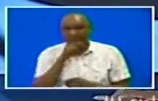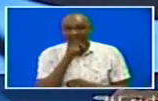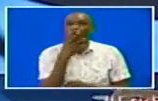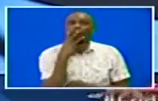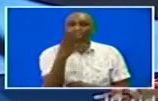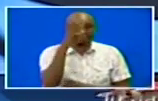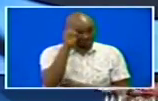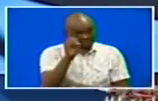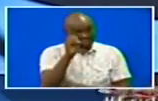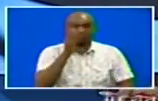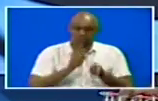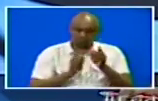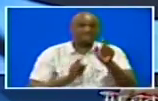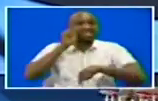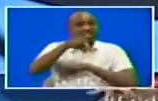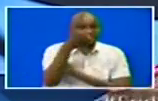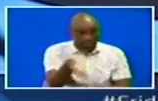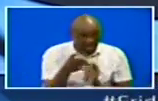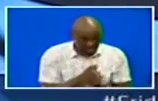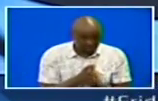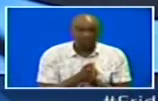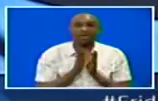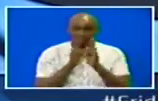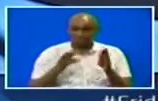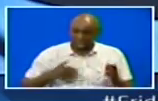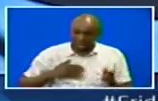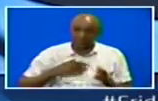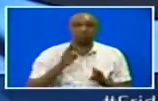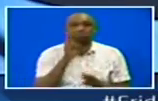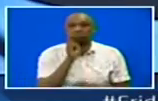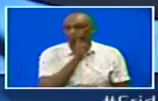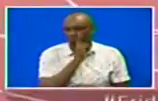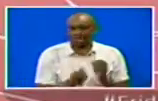meters hurdles finals. Well, Robinson Okenye has these details.